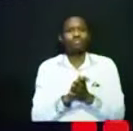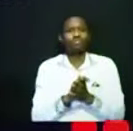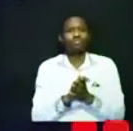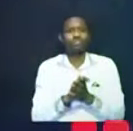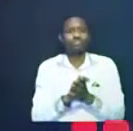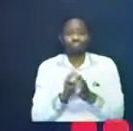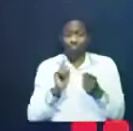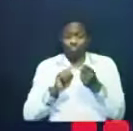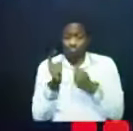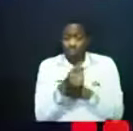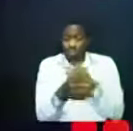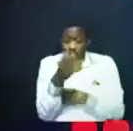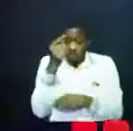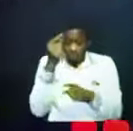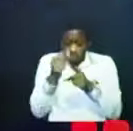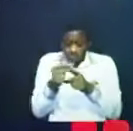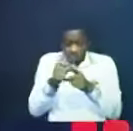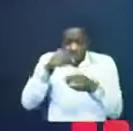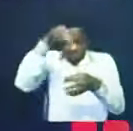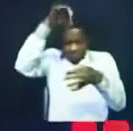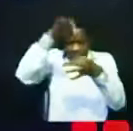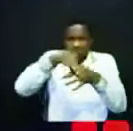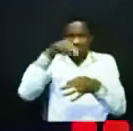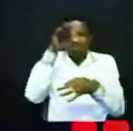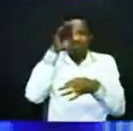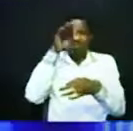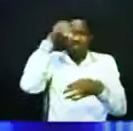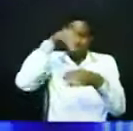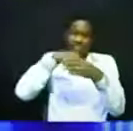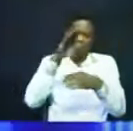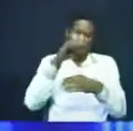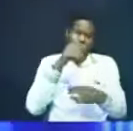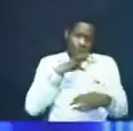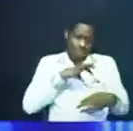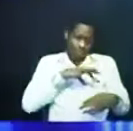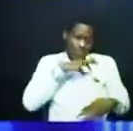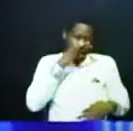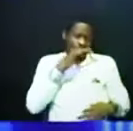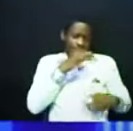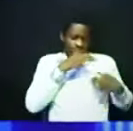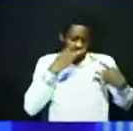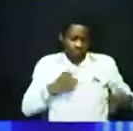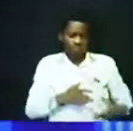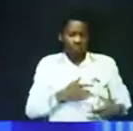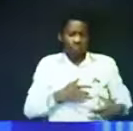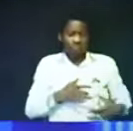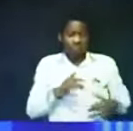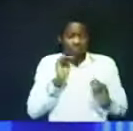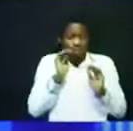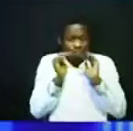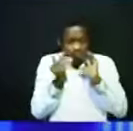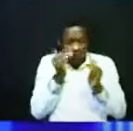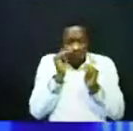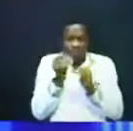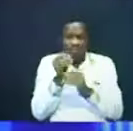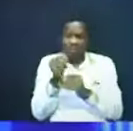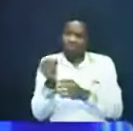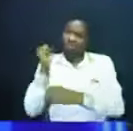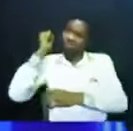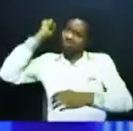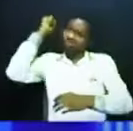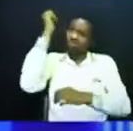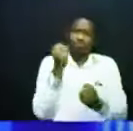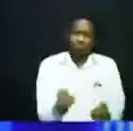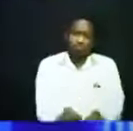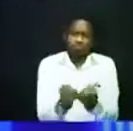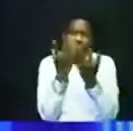is planted in your heart. It is like a ballistic missile. It does things among